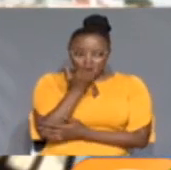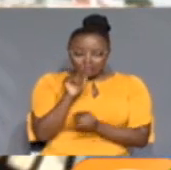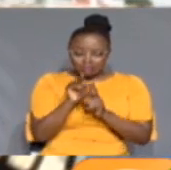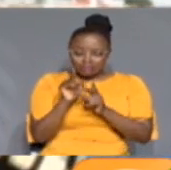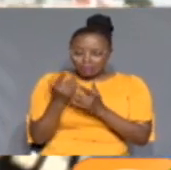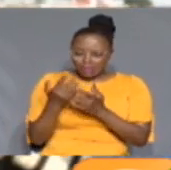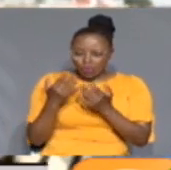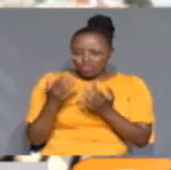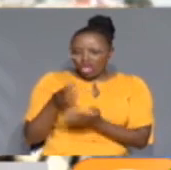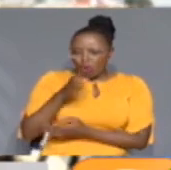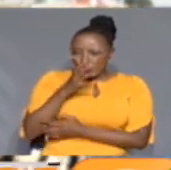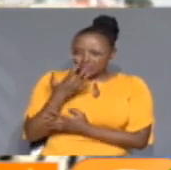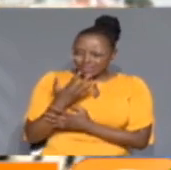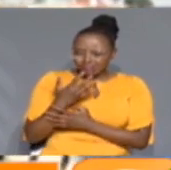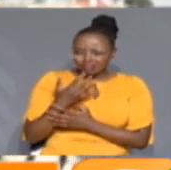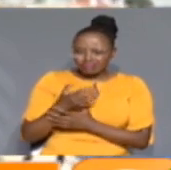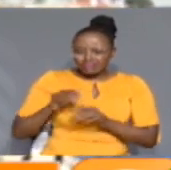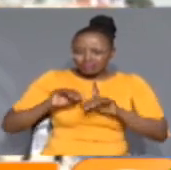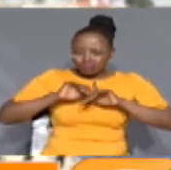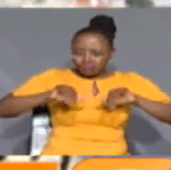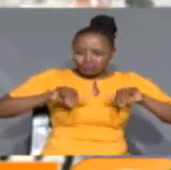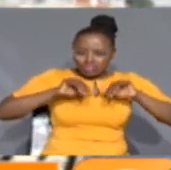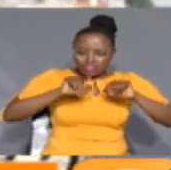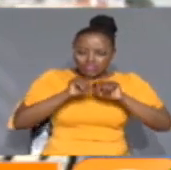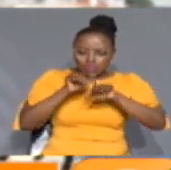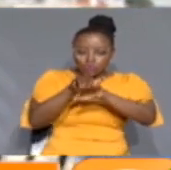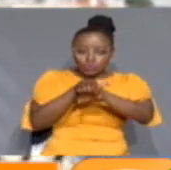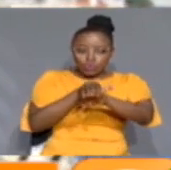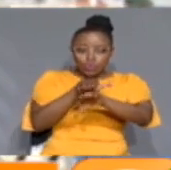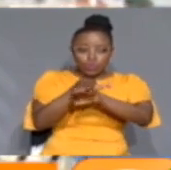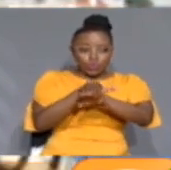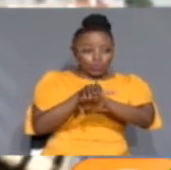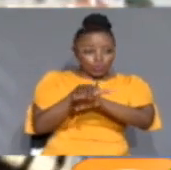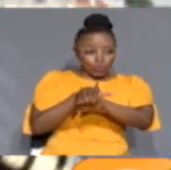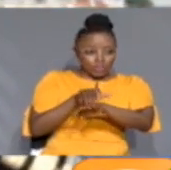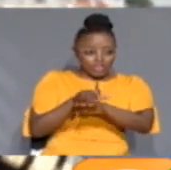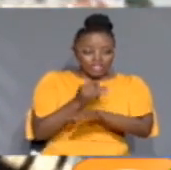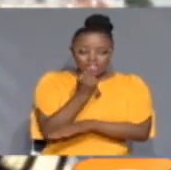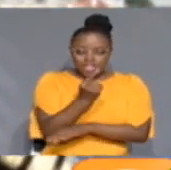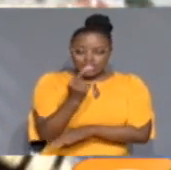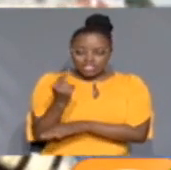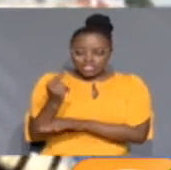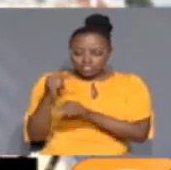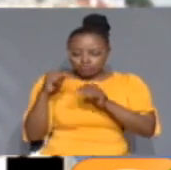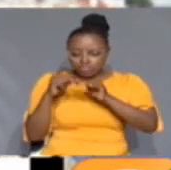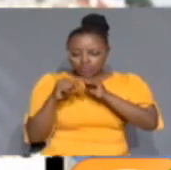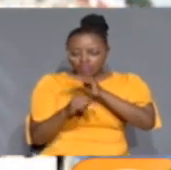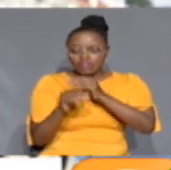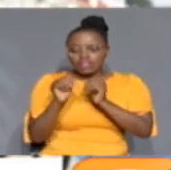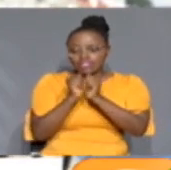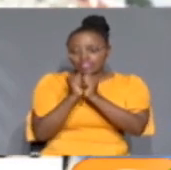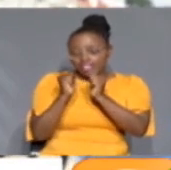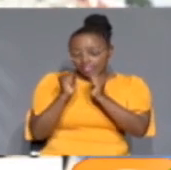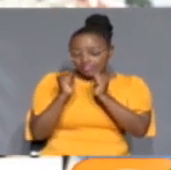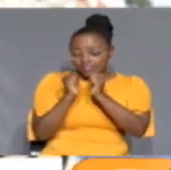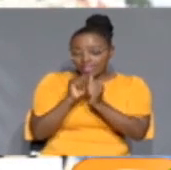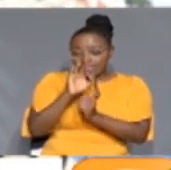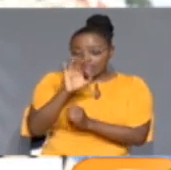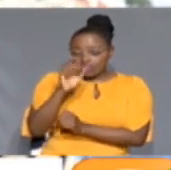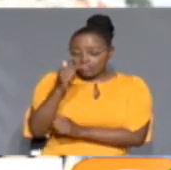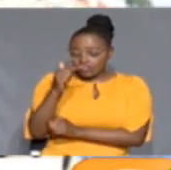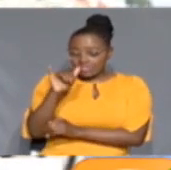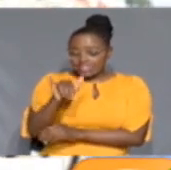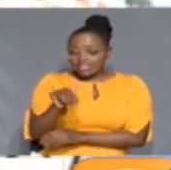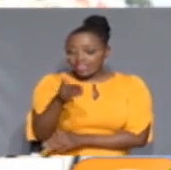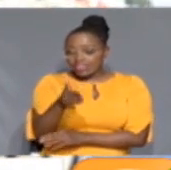recompression, the divers are supposed to go slowly. At each every depth interval of 10 feet, they're supposed to stay